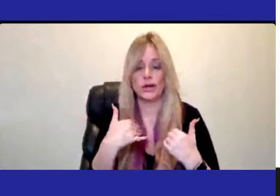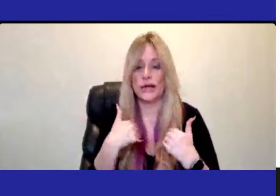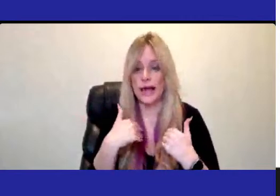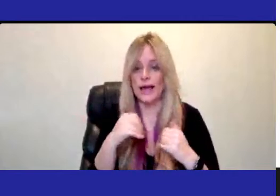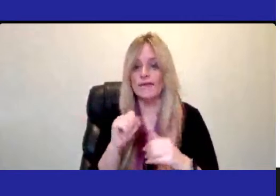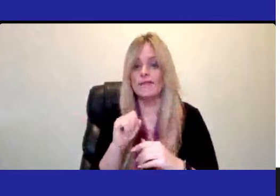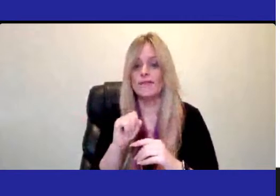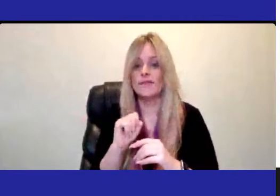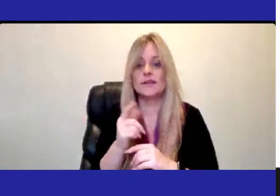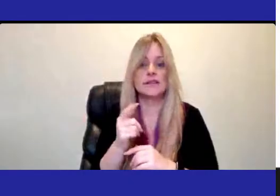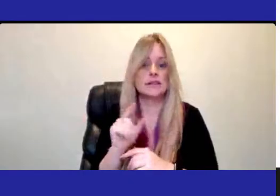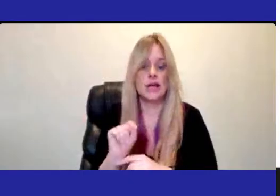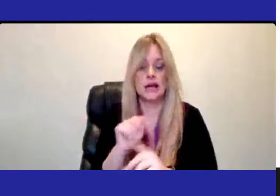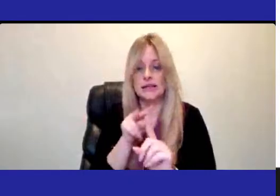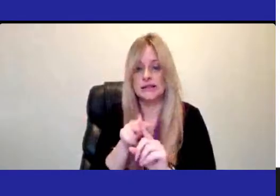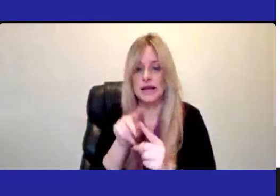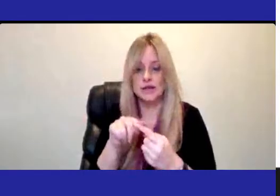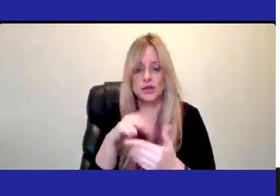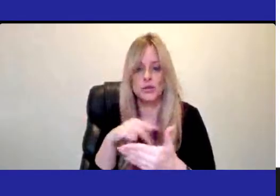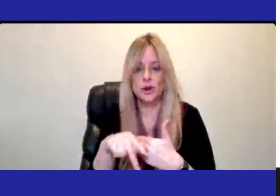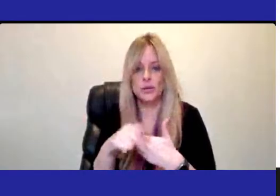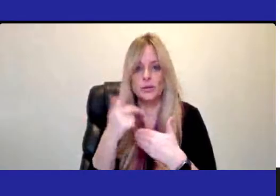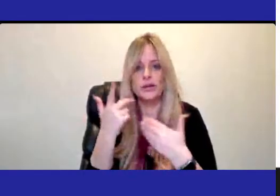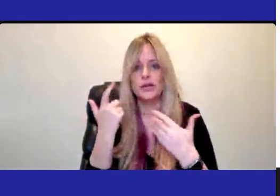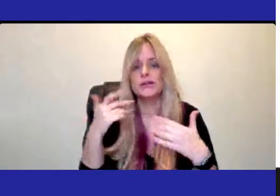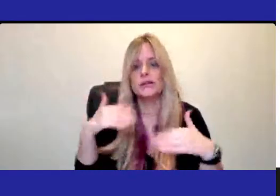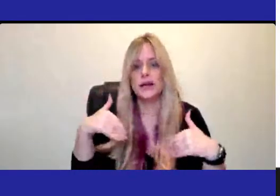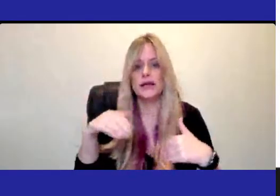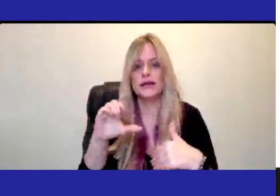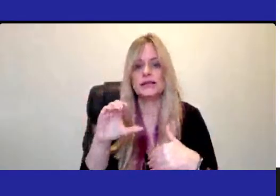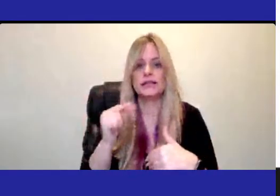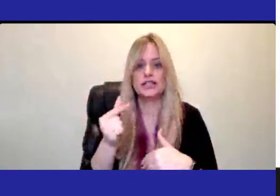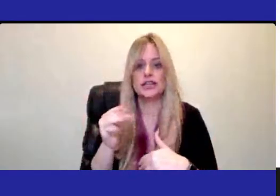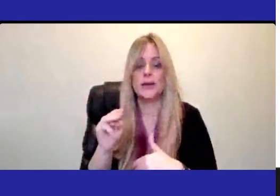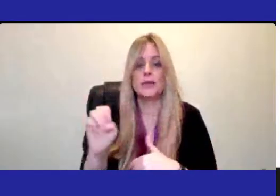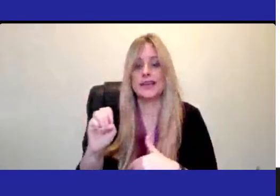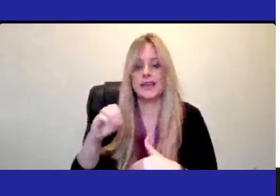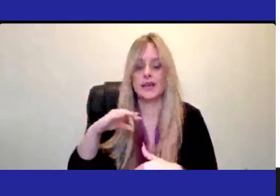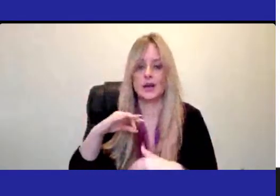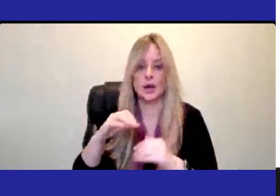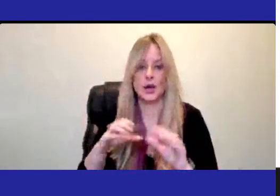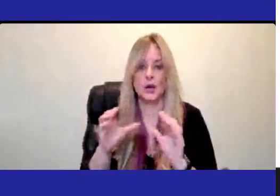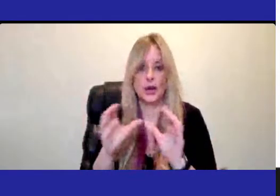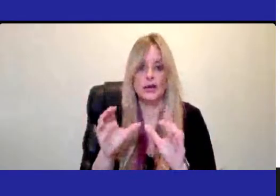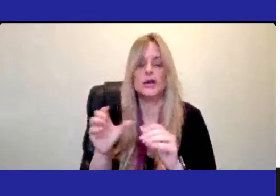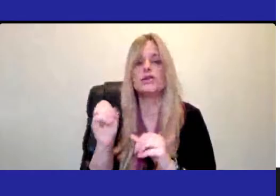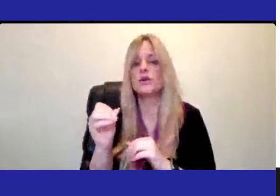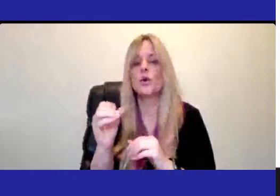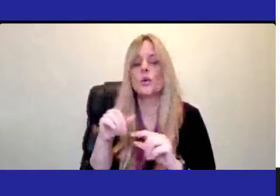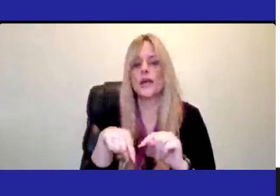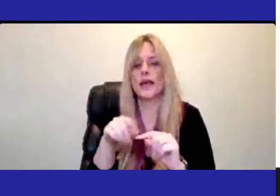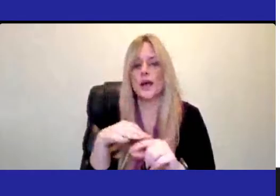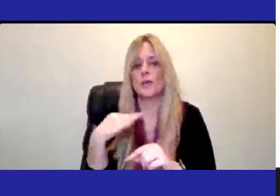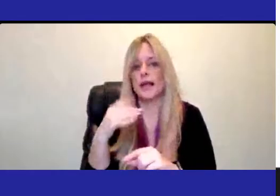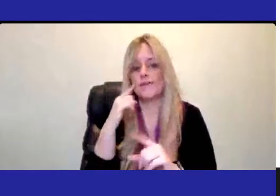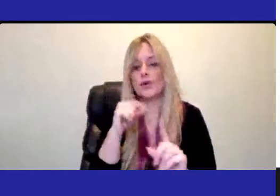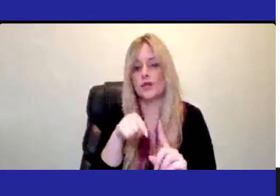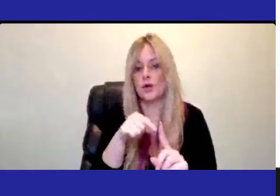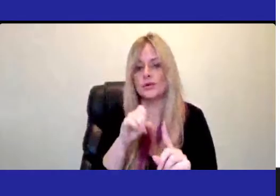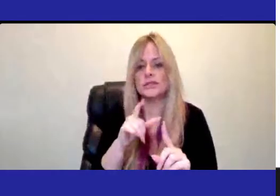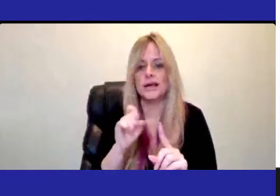that program because it's not yet ACGME accredited, so we can't apply for these slots. These require that the program already be